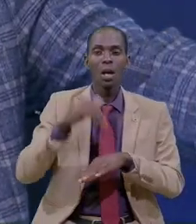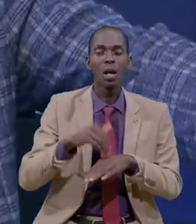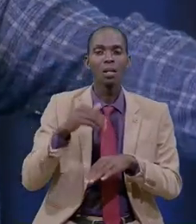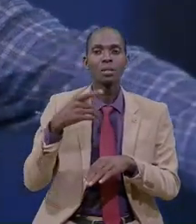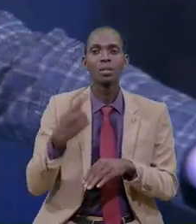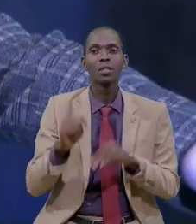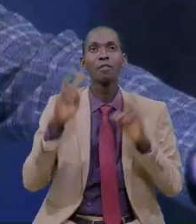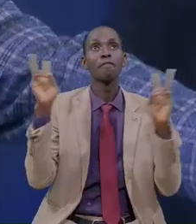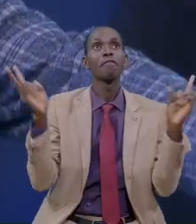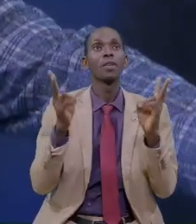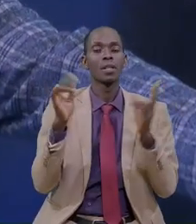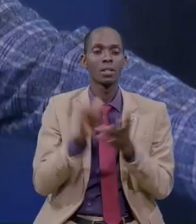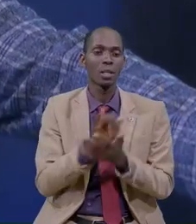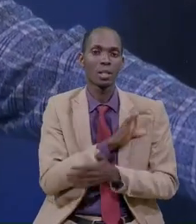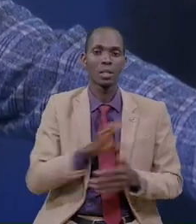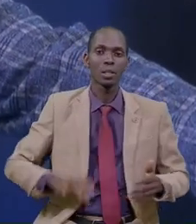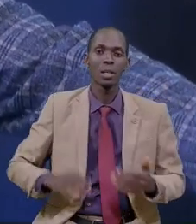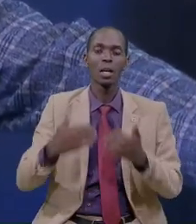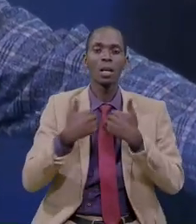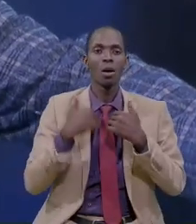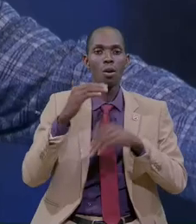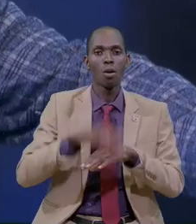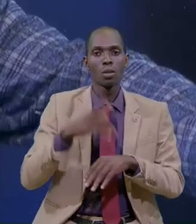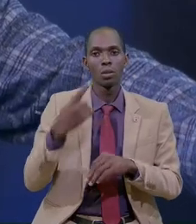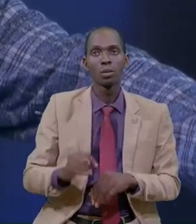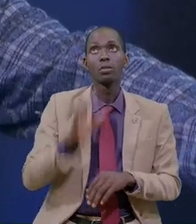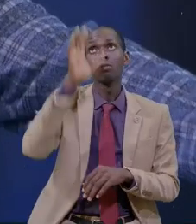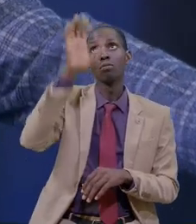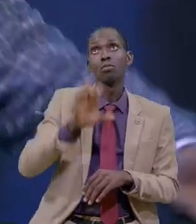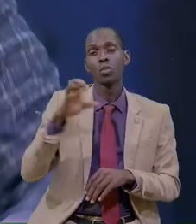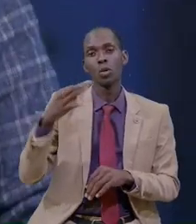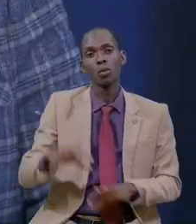that Christ had on the cross of Calvary, forgiveness and healing.